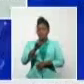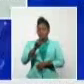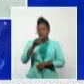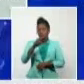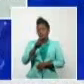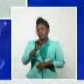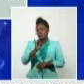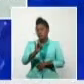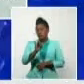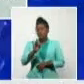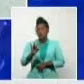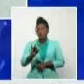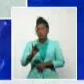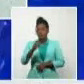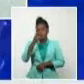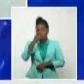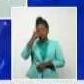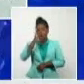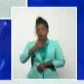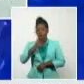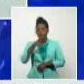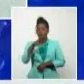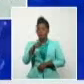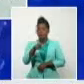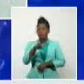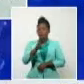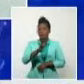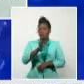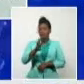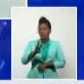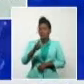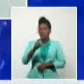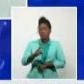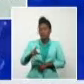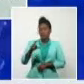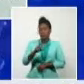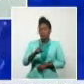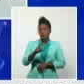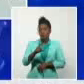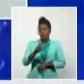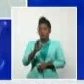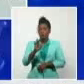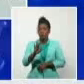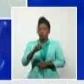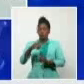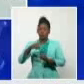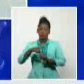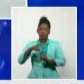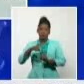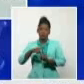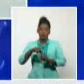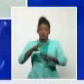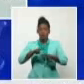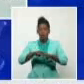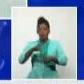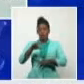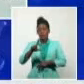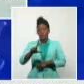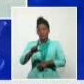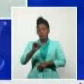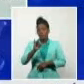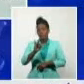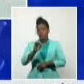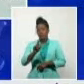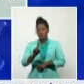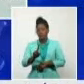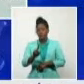We can say that of the 1,078 discharges that have accumulated to date, 12 de Granma, 34 are from